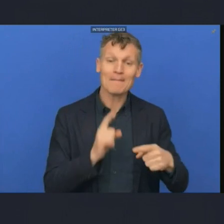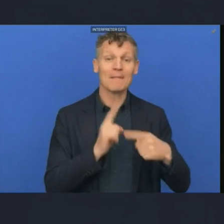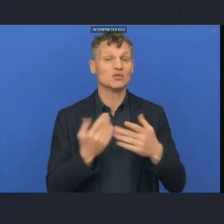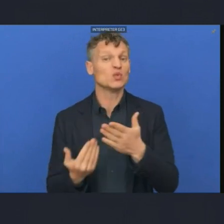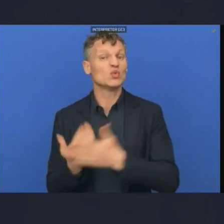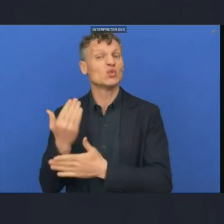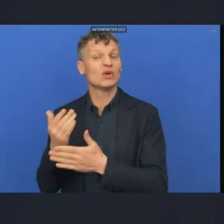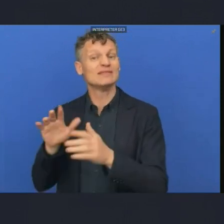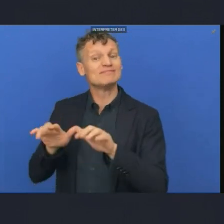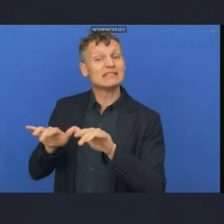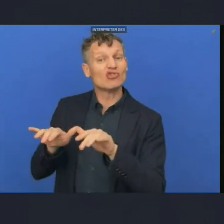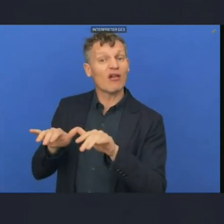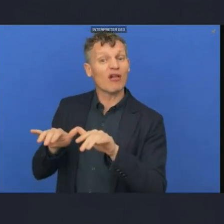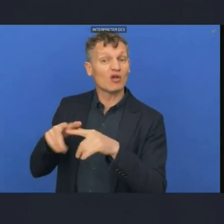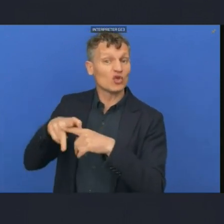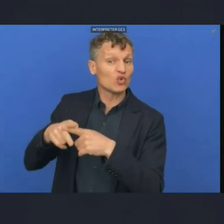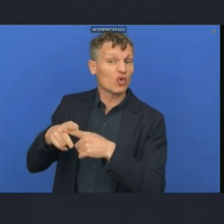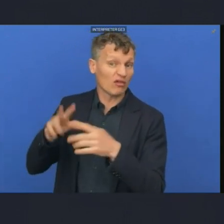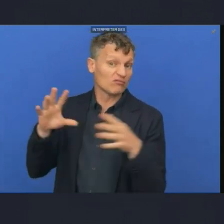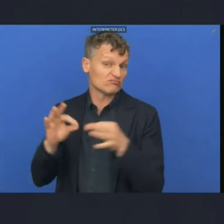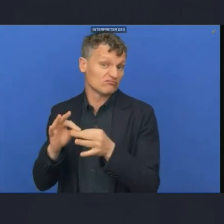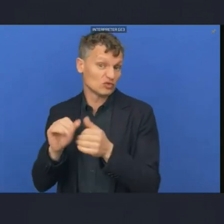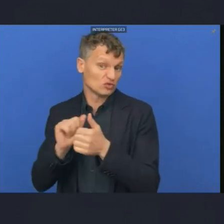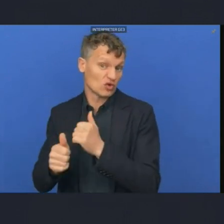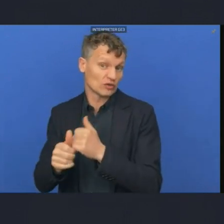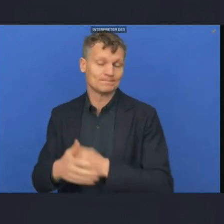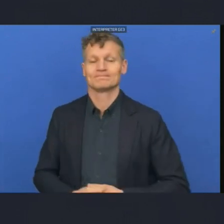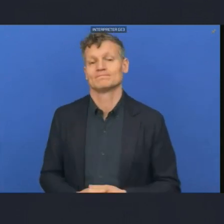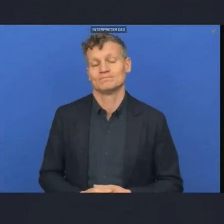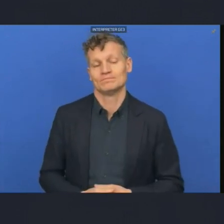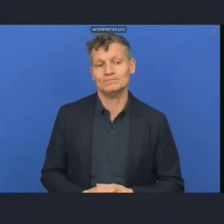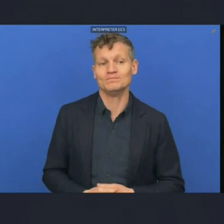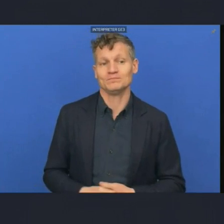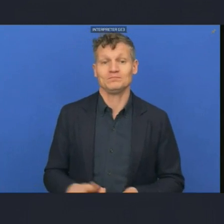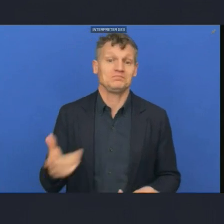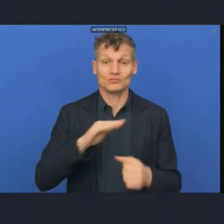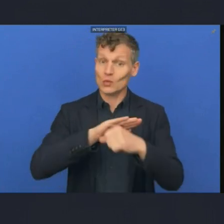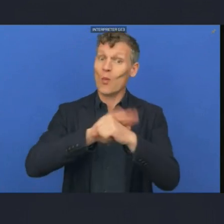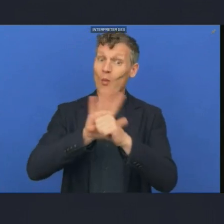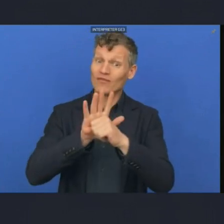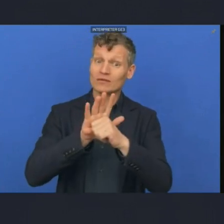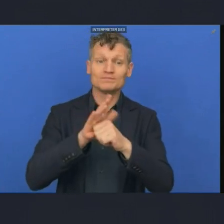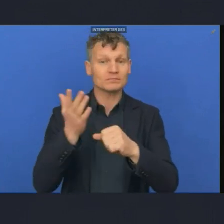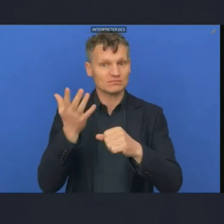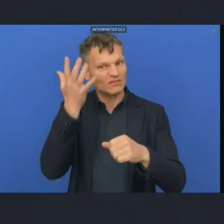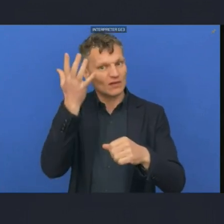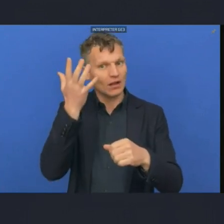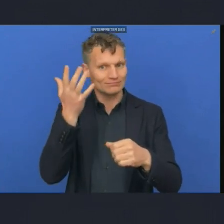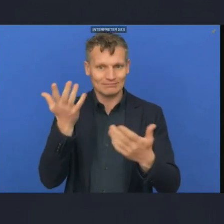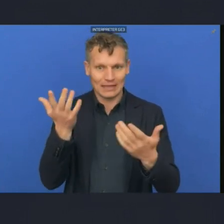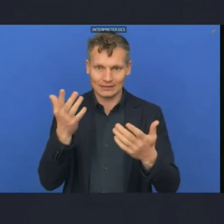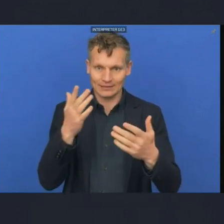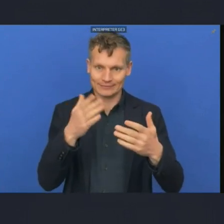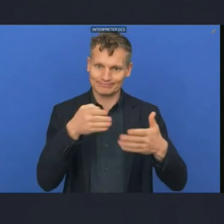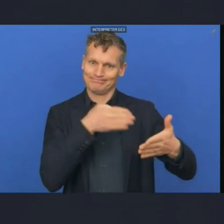we well know, COVID-19 has hit not only grassroots level activities, but also professional sports, and some